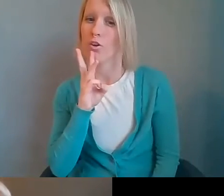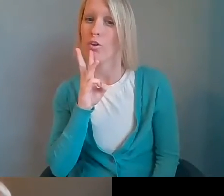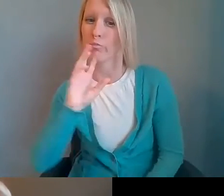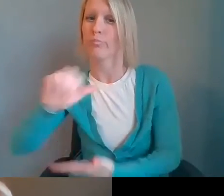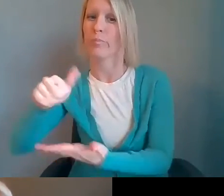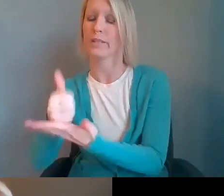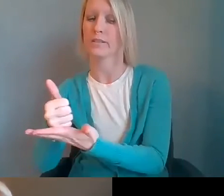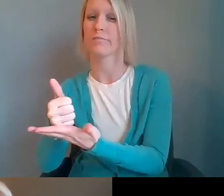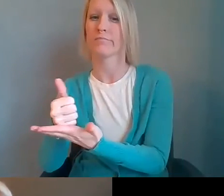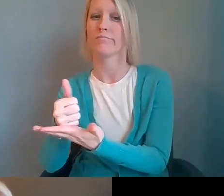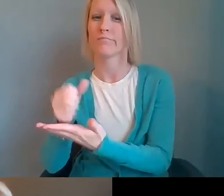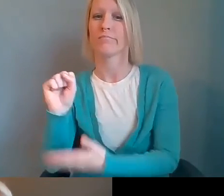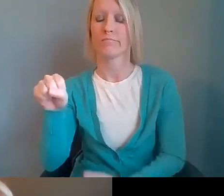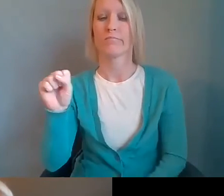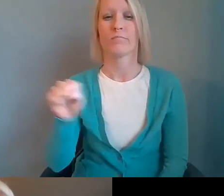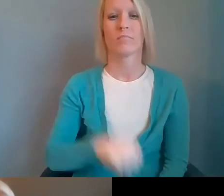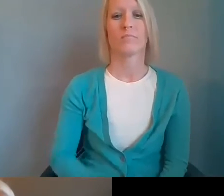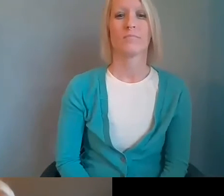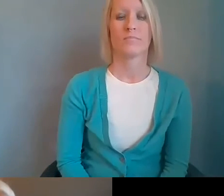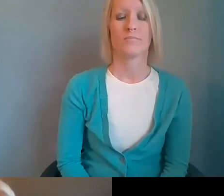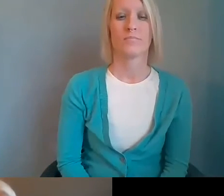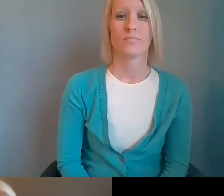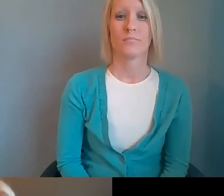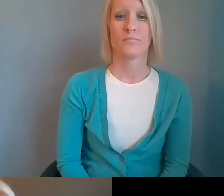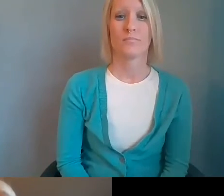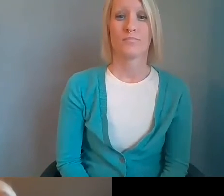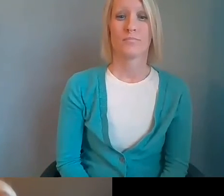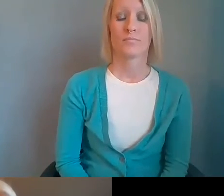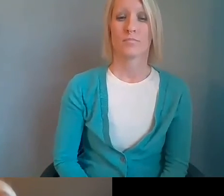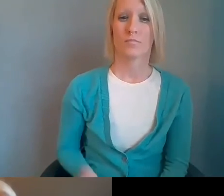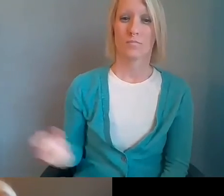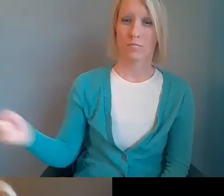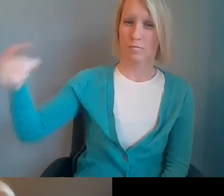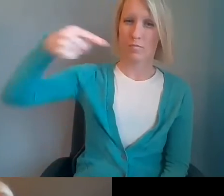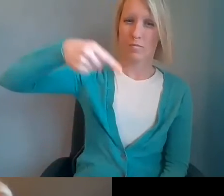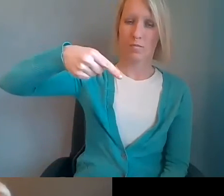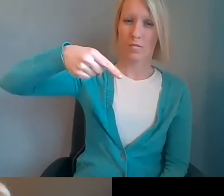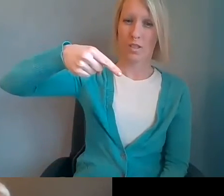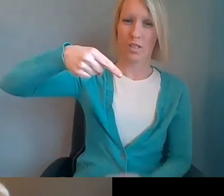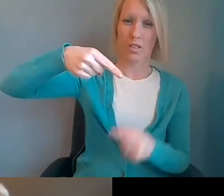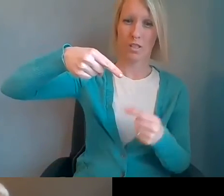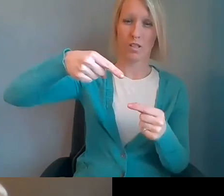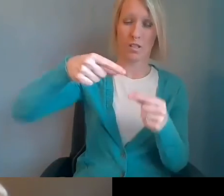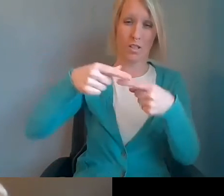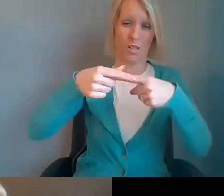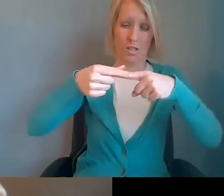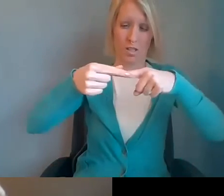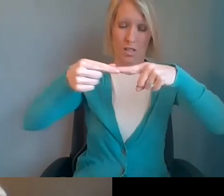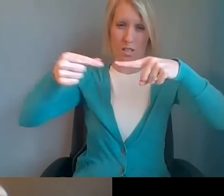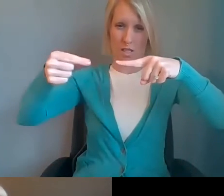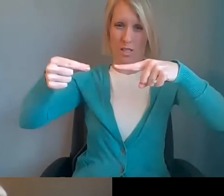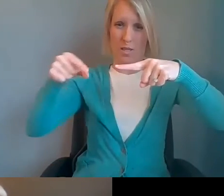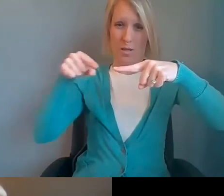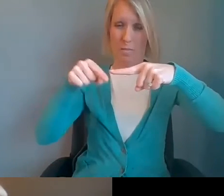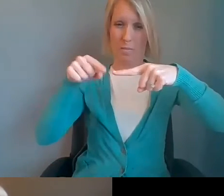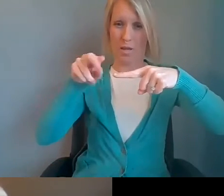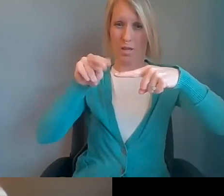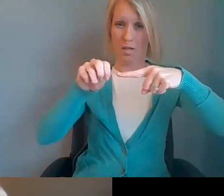usually. And so when I take this nib and I touch it to to